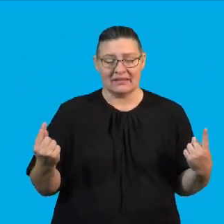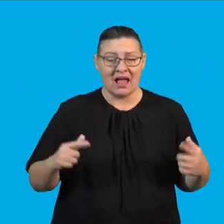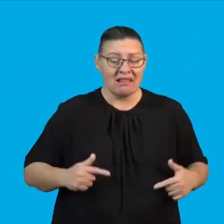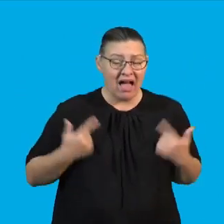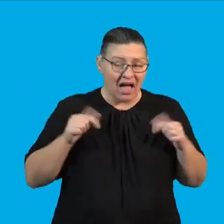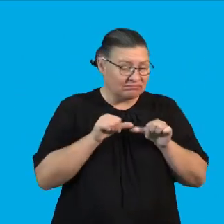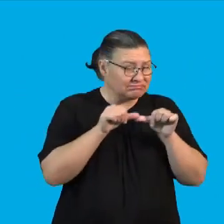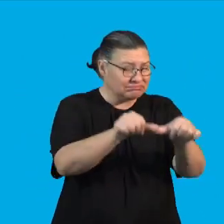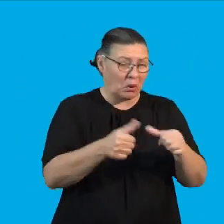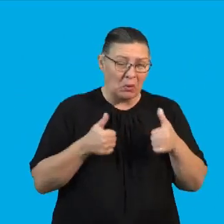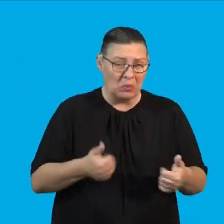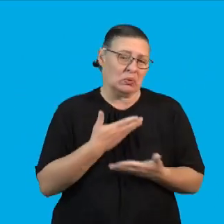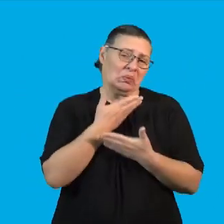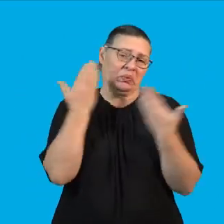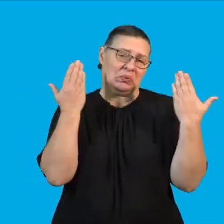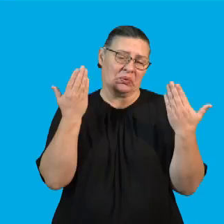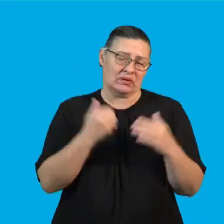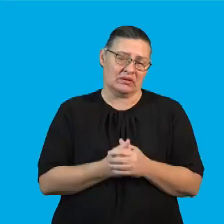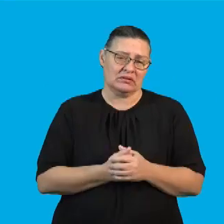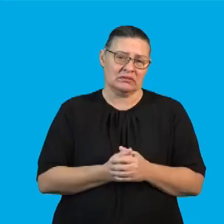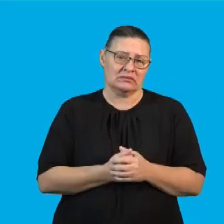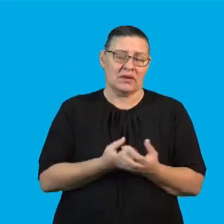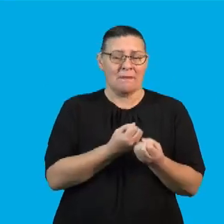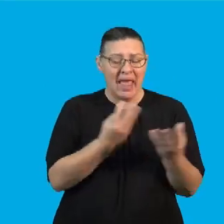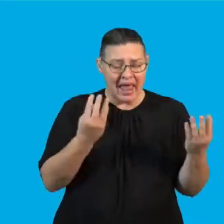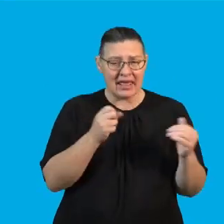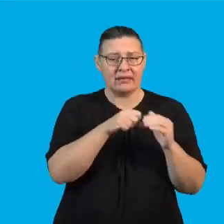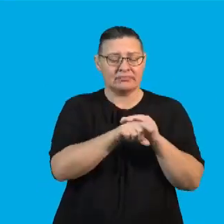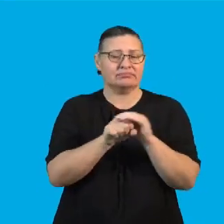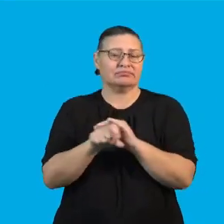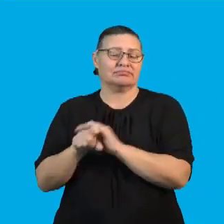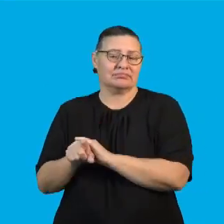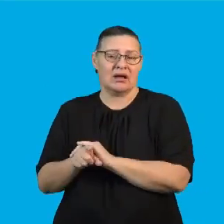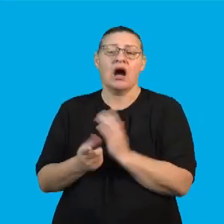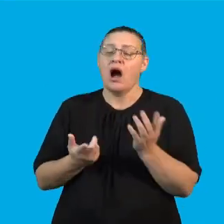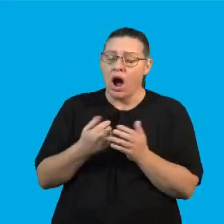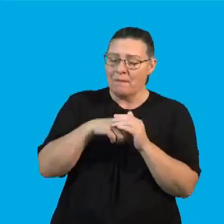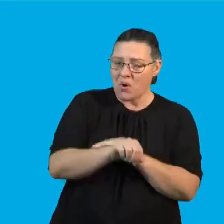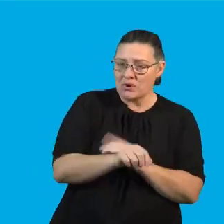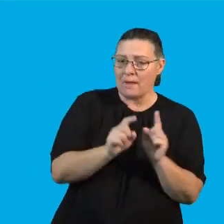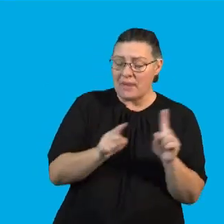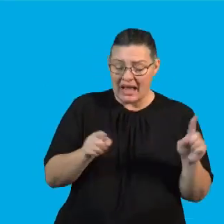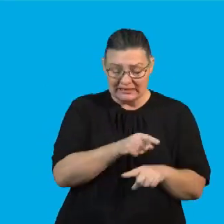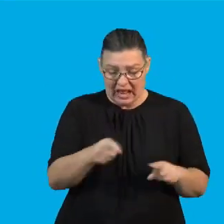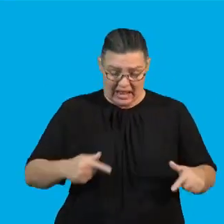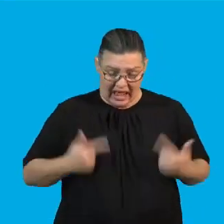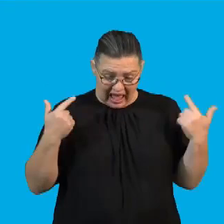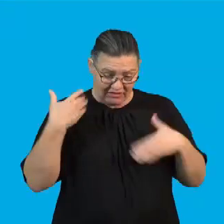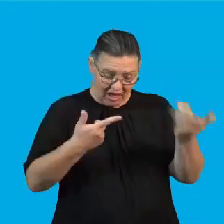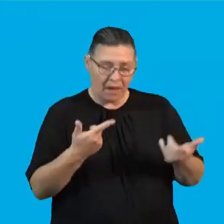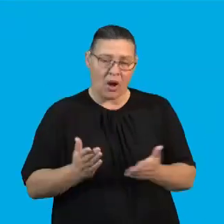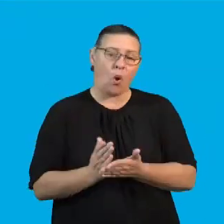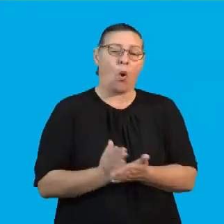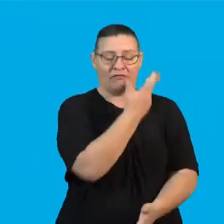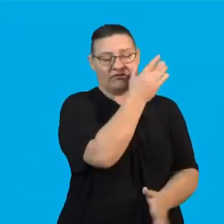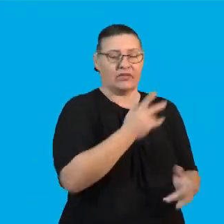Survival rate is not good. So many eggs are hatched, they are laid, but most of